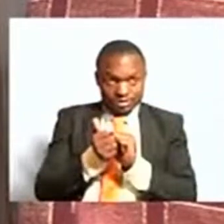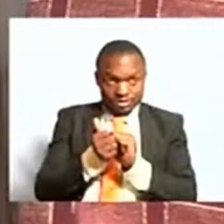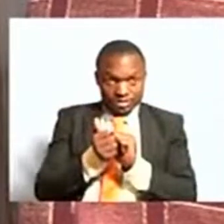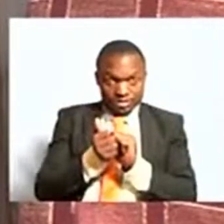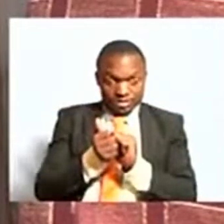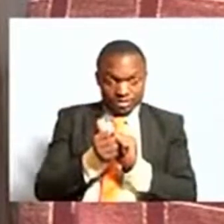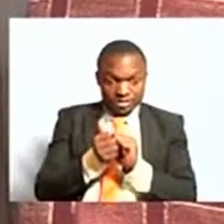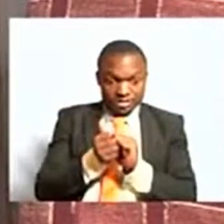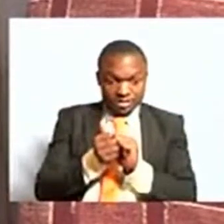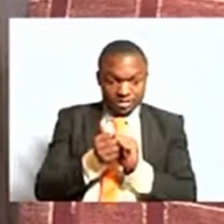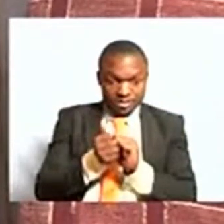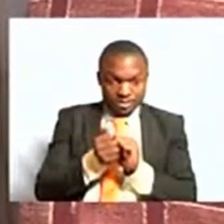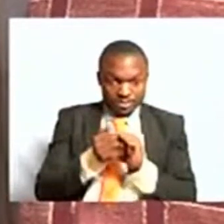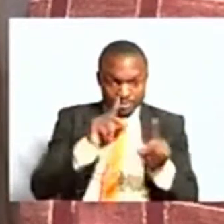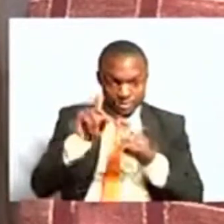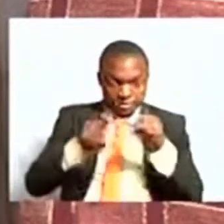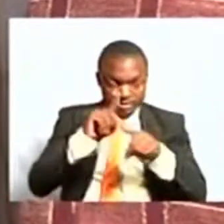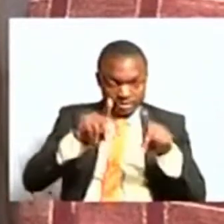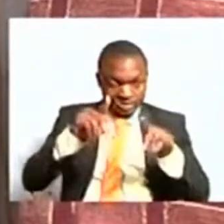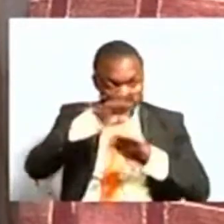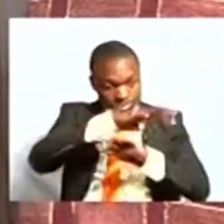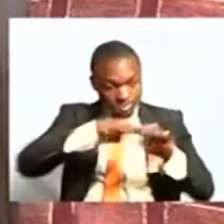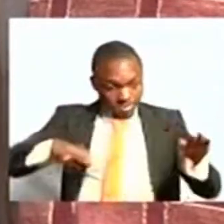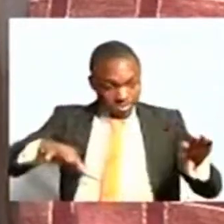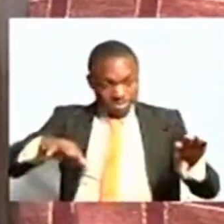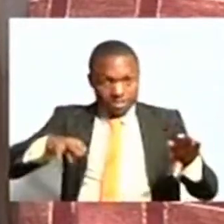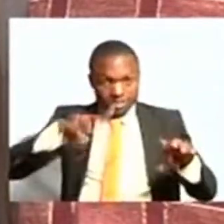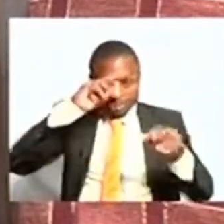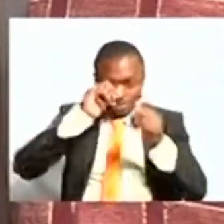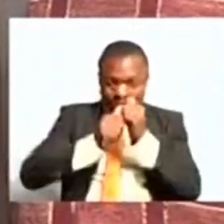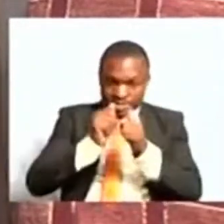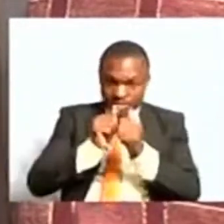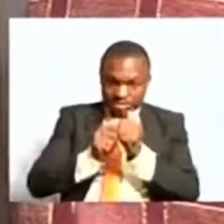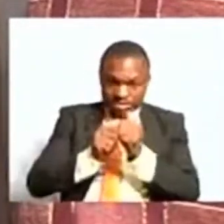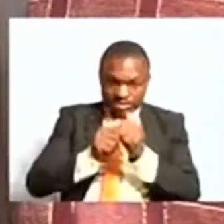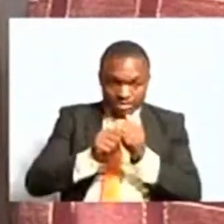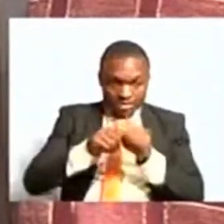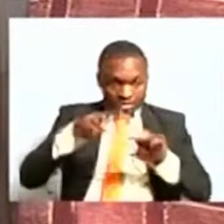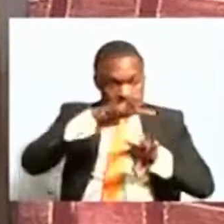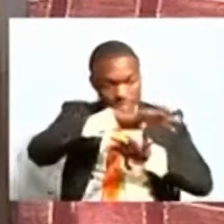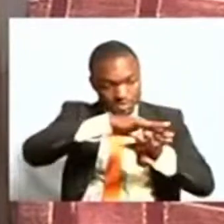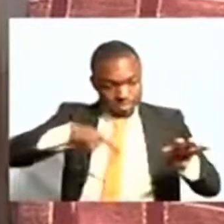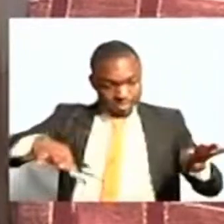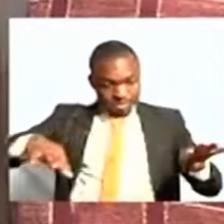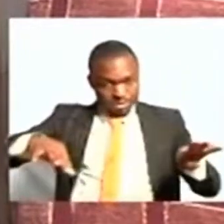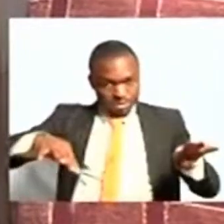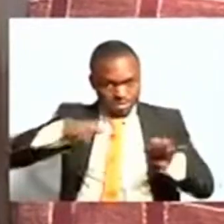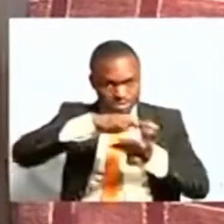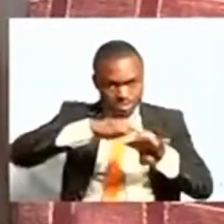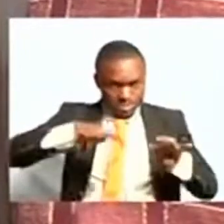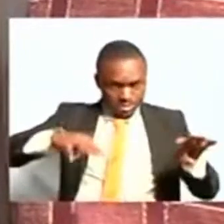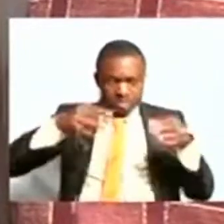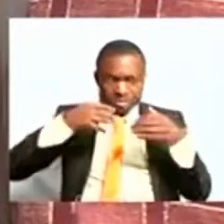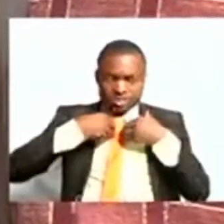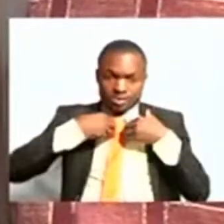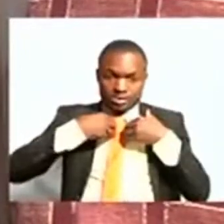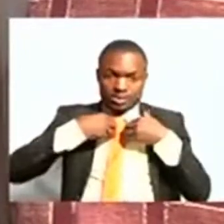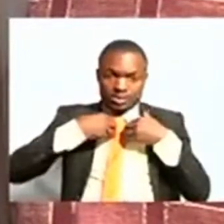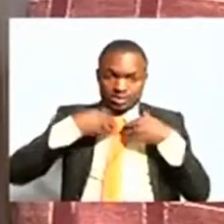the pedestrian crossings. They think just because they are on the pedestrian crossing, there's a pedestrian crossing, they have the right of